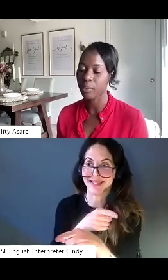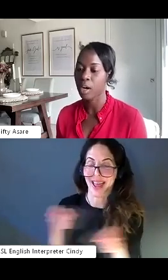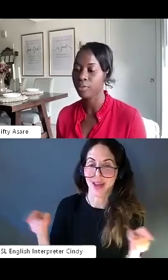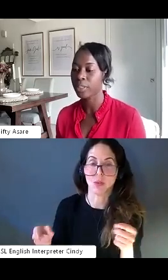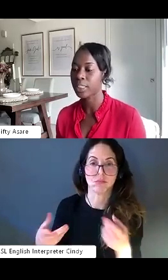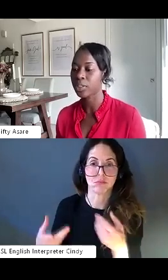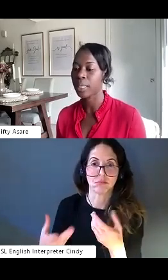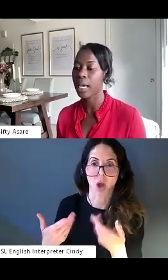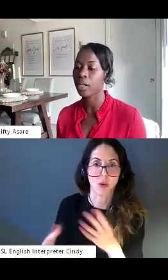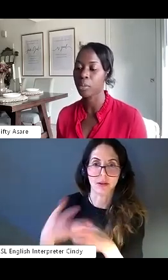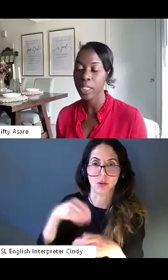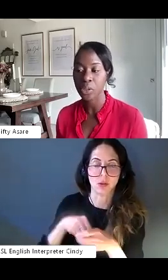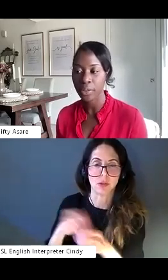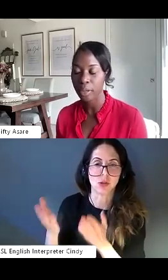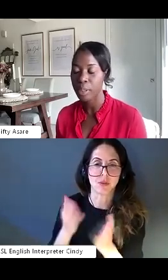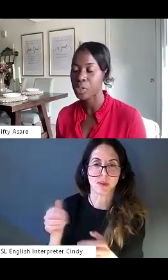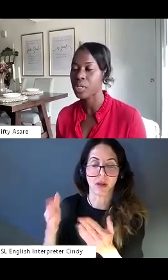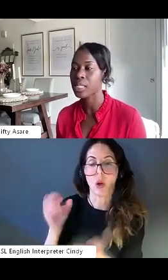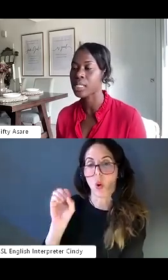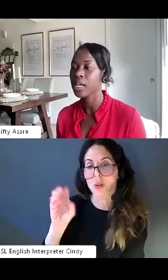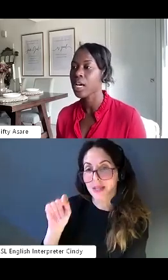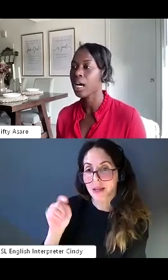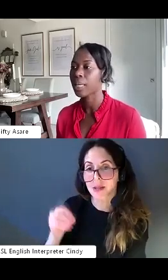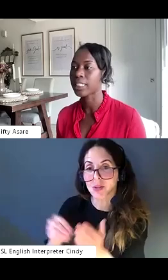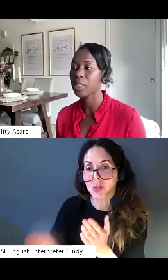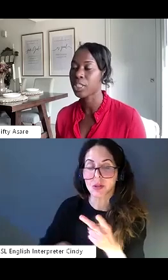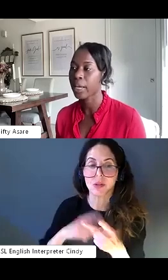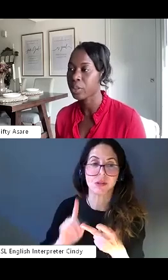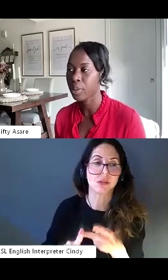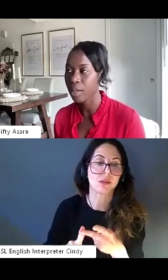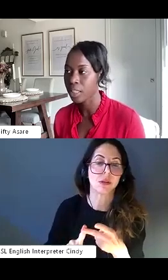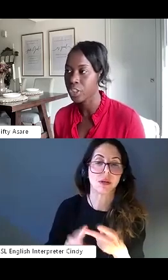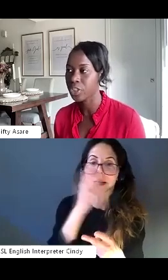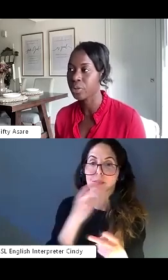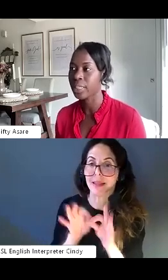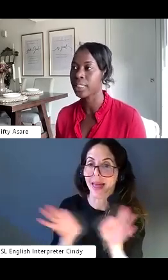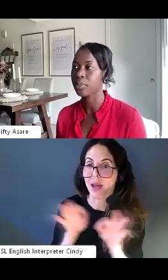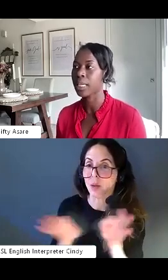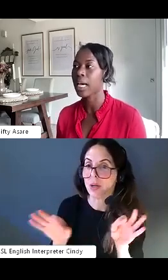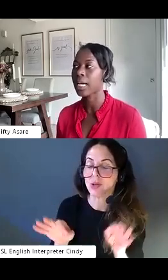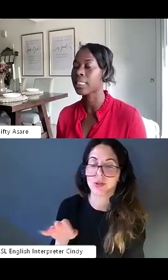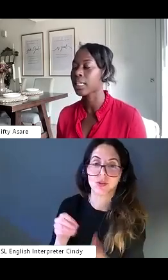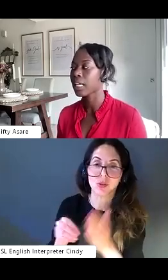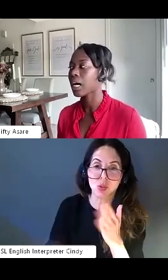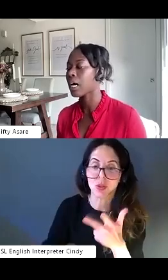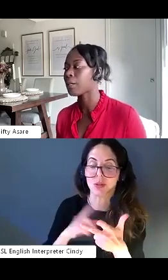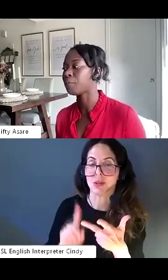services that we offered. And so we had occupational therapy students, we had speech language pathology students, we